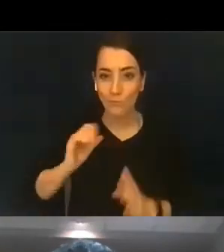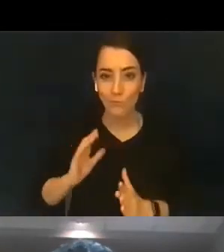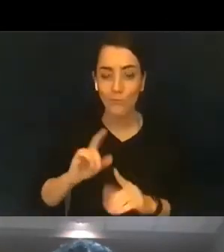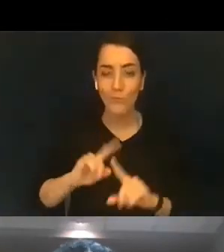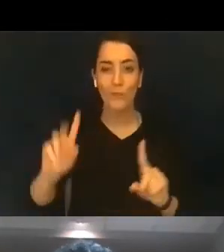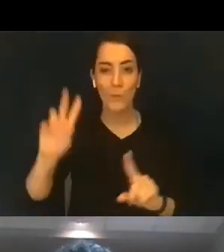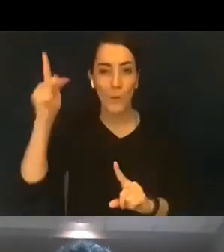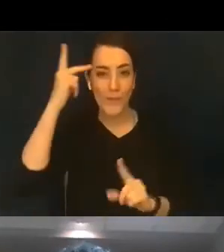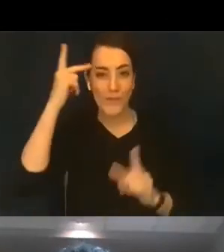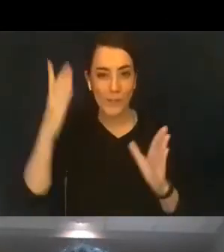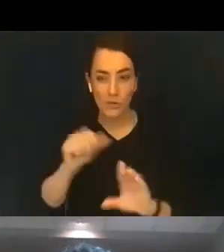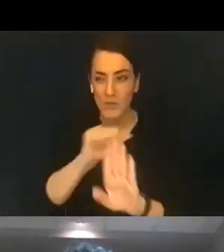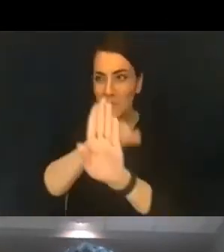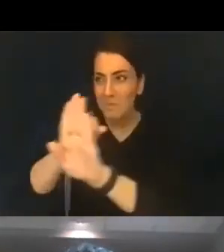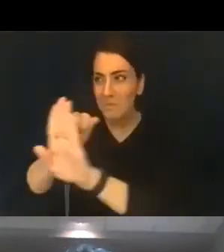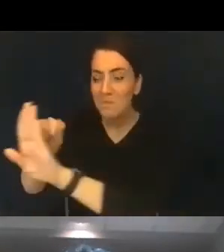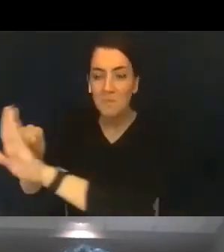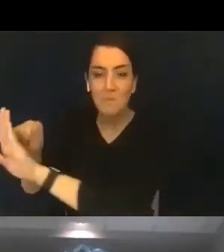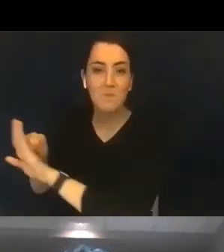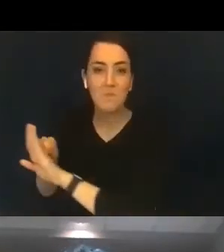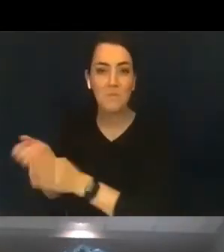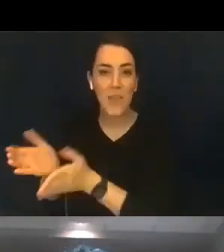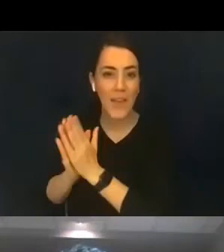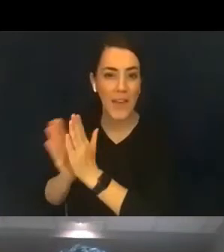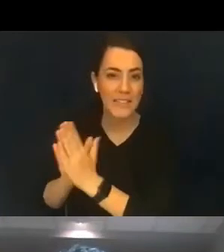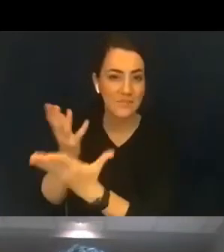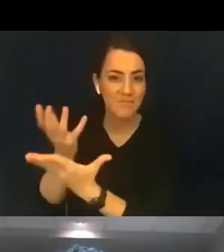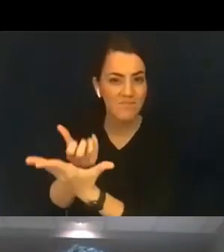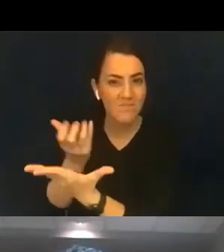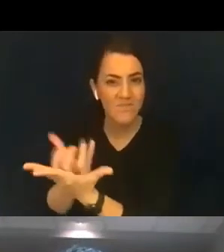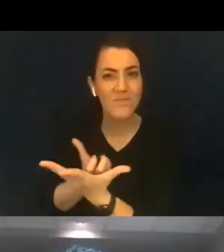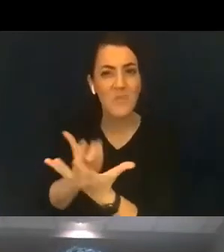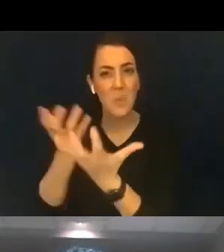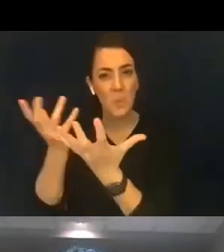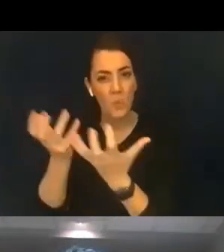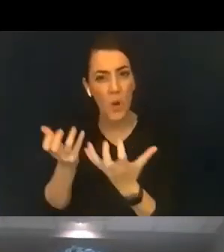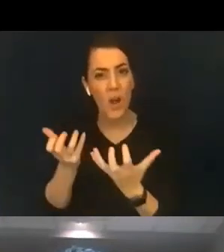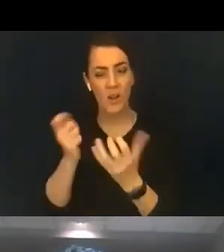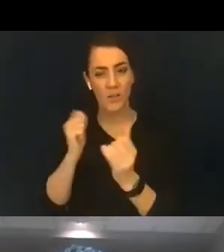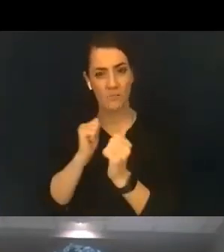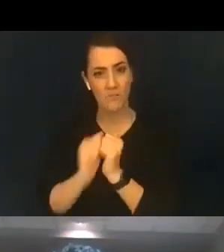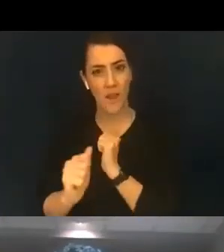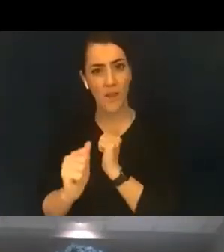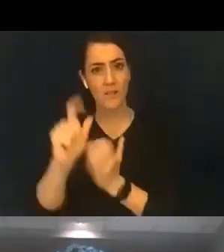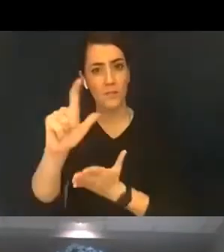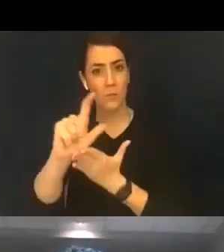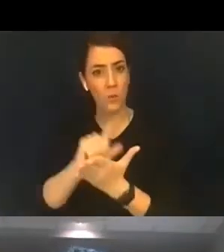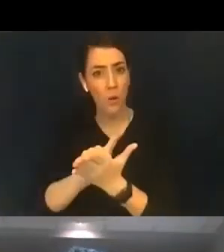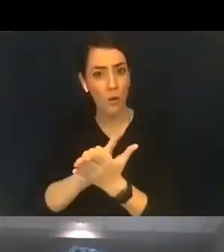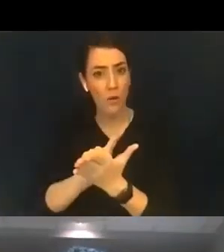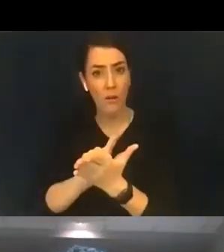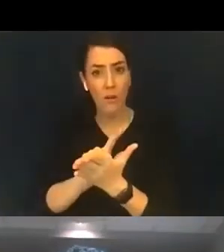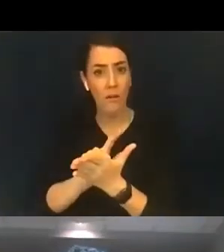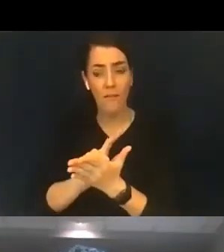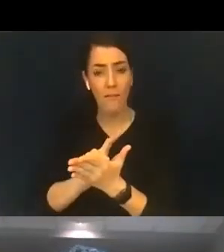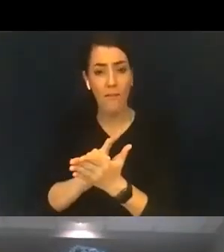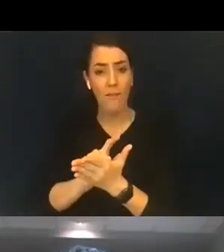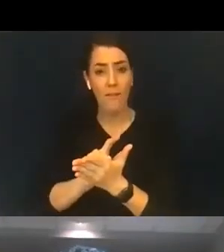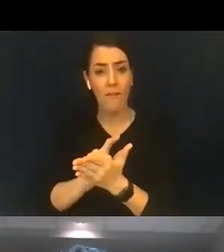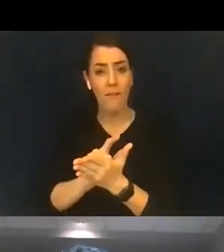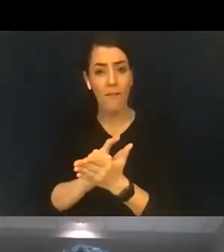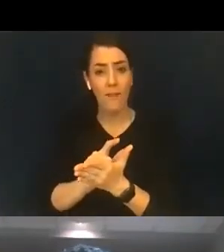of a simple resolution to basically, and a simple resolution has really